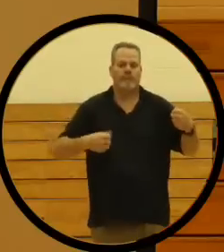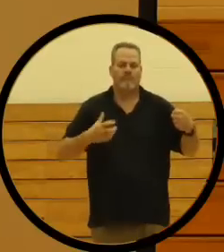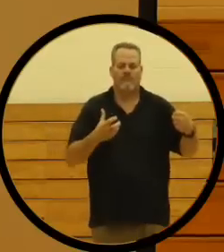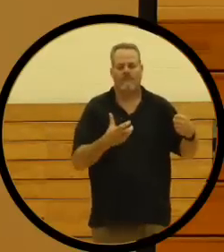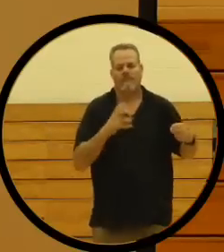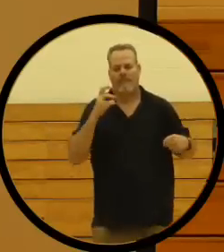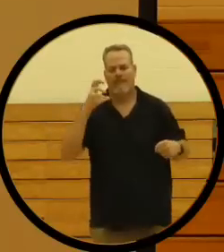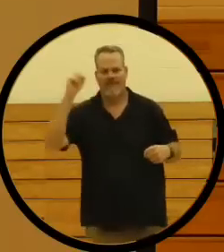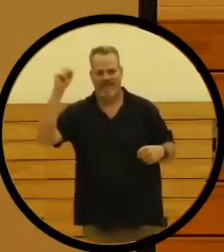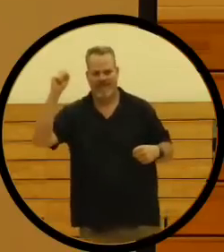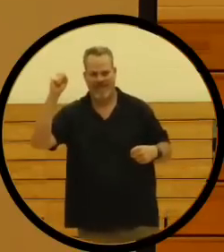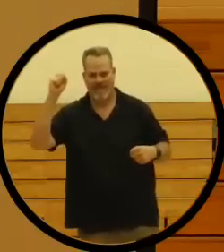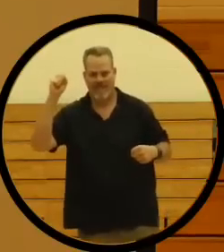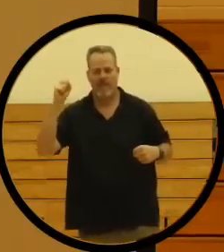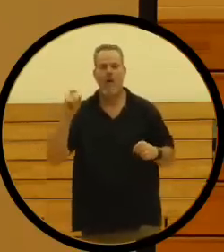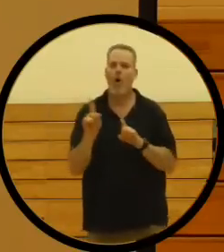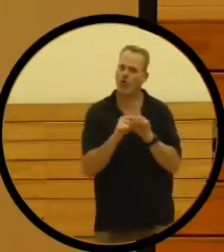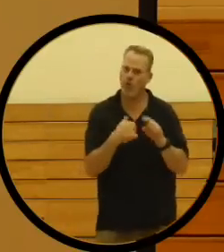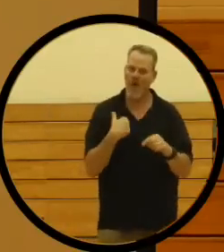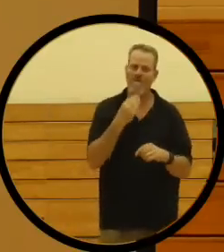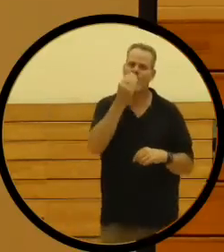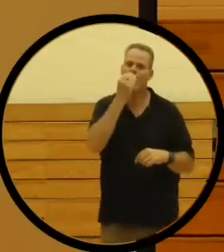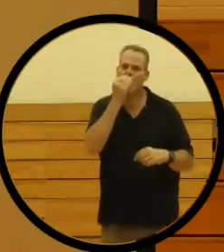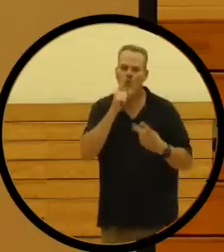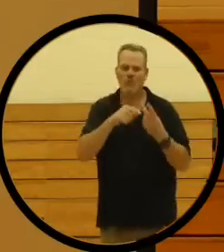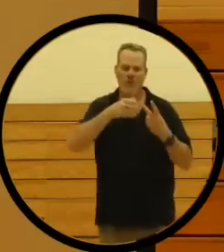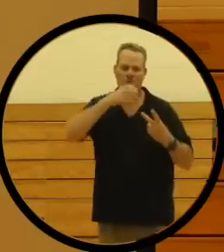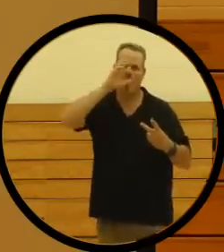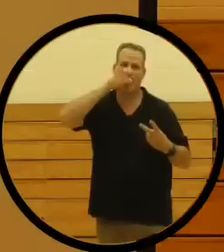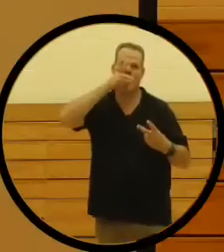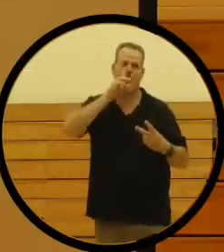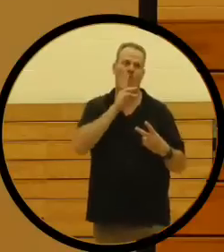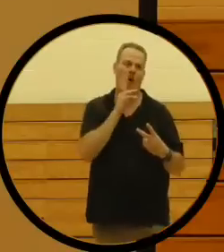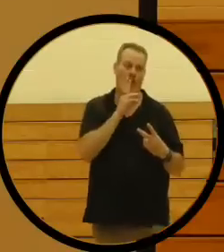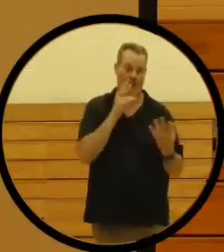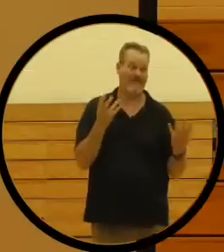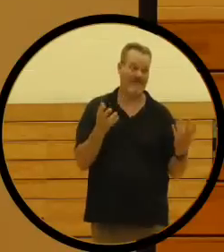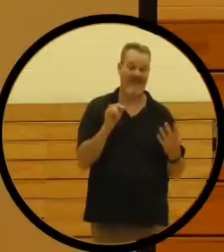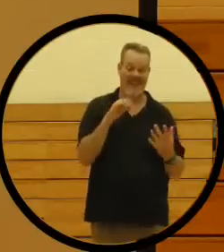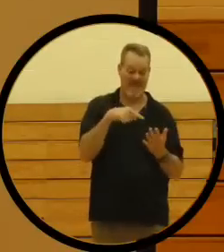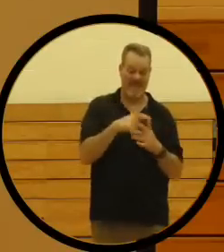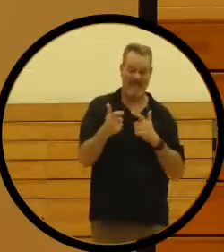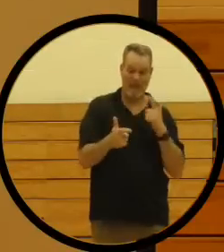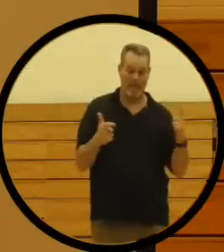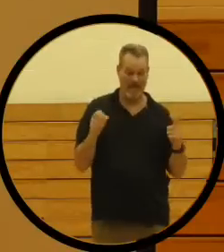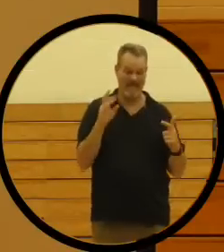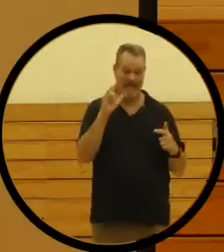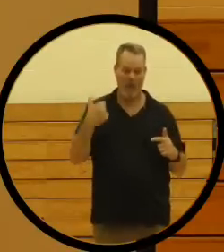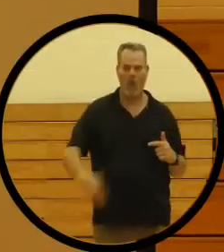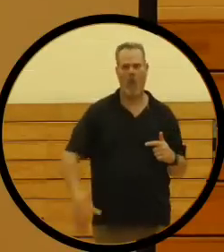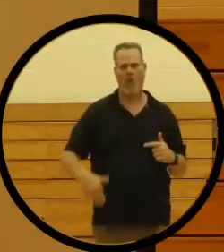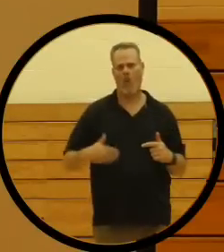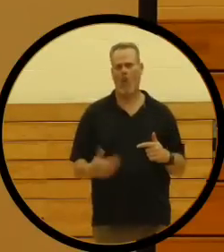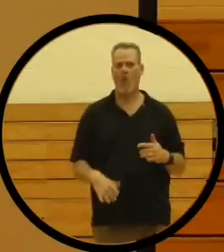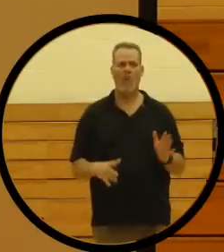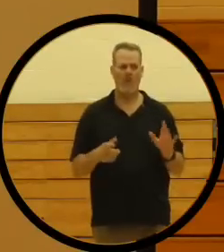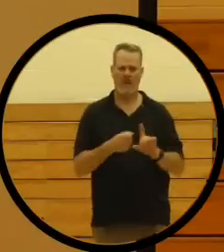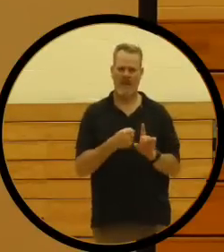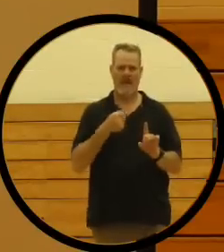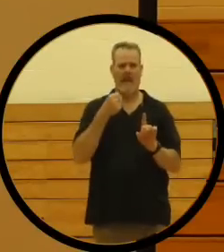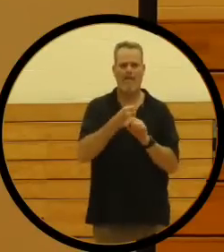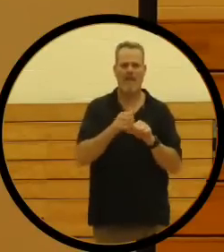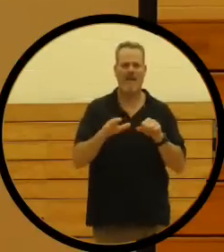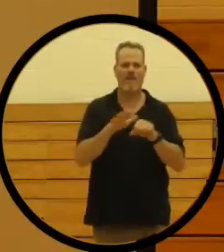you. And also have some food and water, right? Because if this is something big, like a really big earthquake, it'll impact